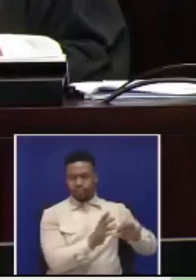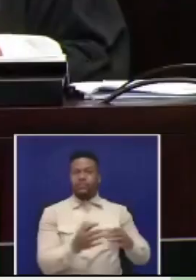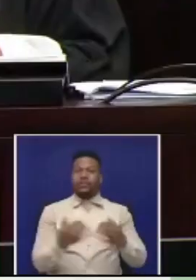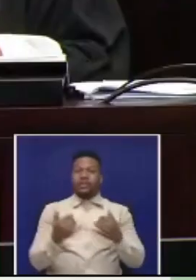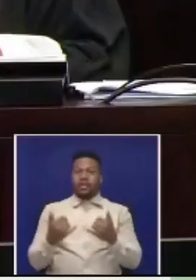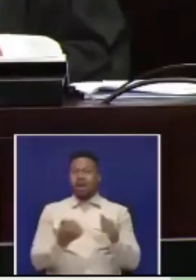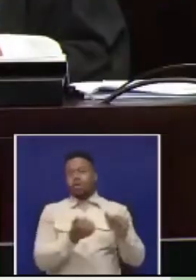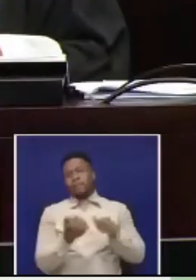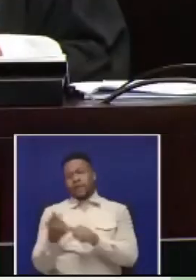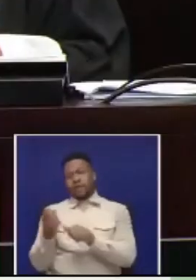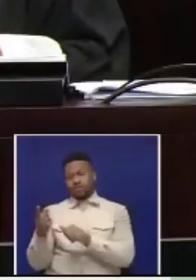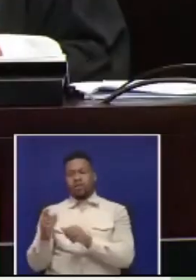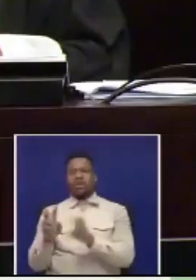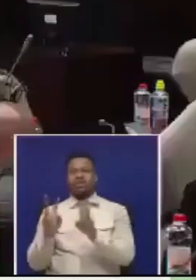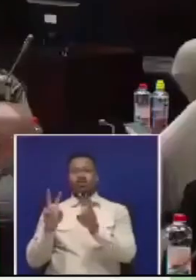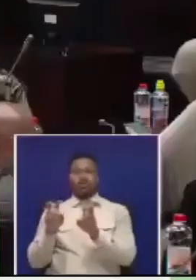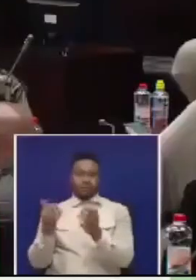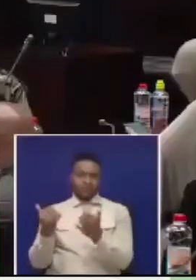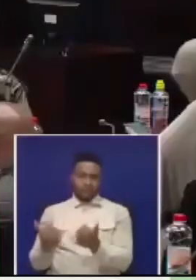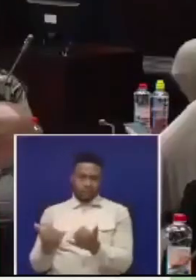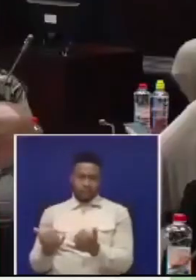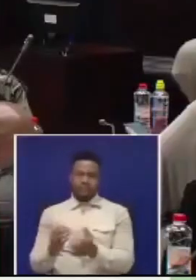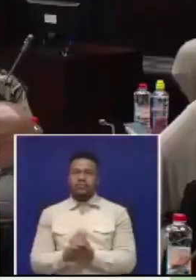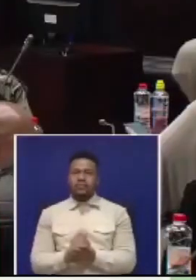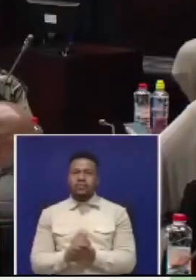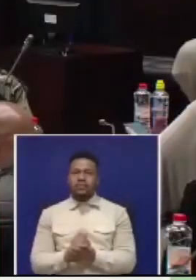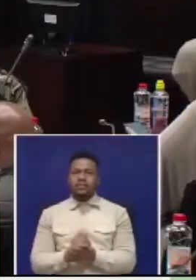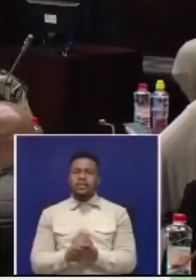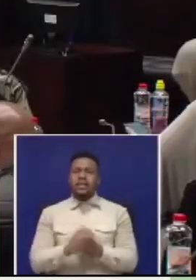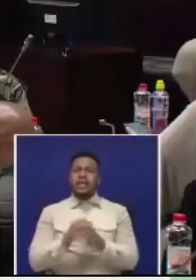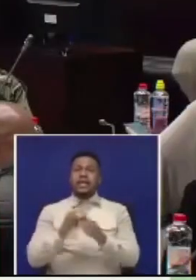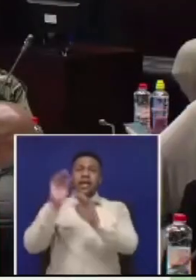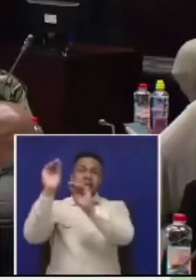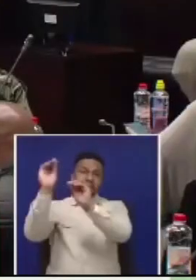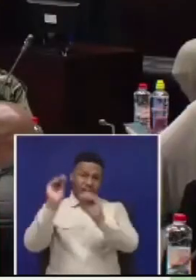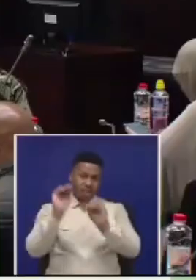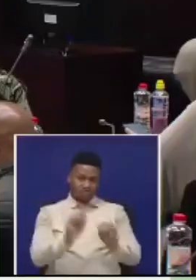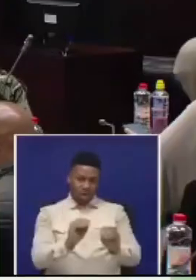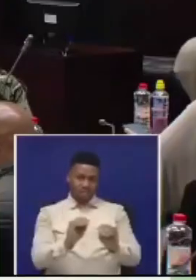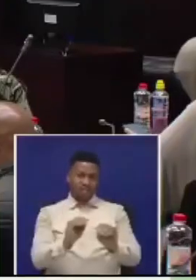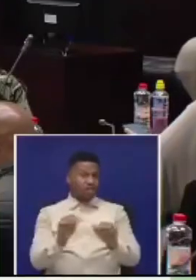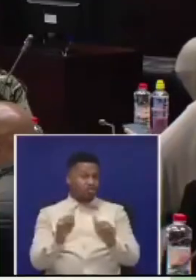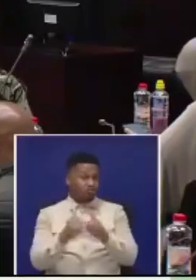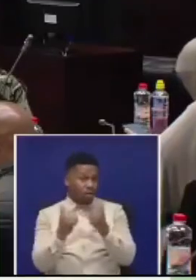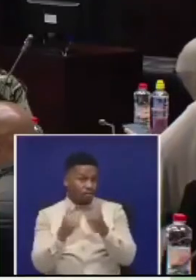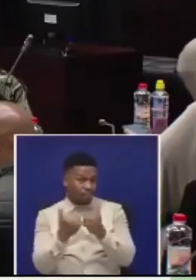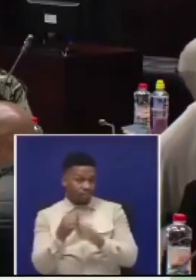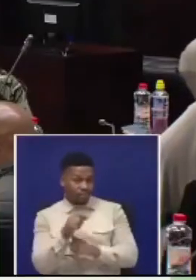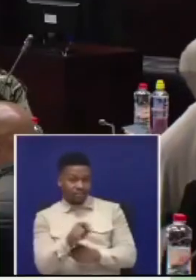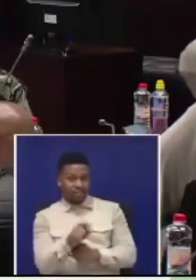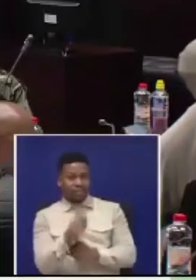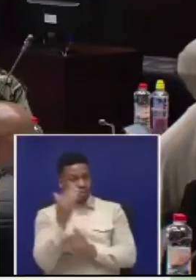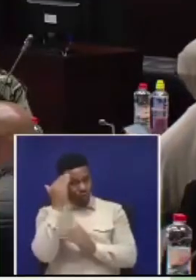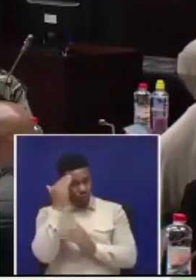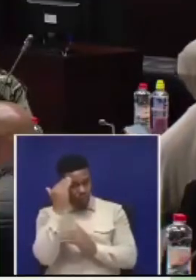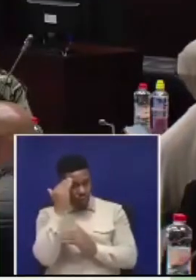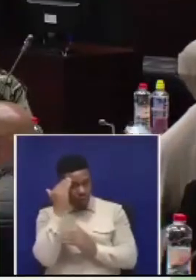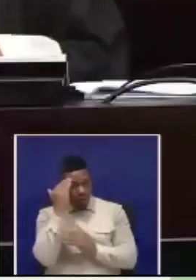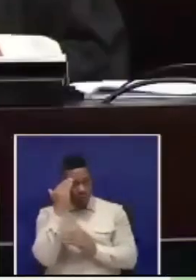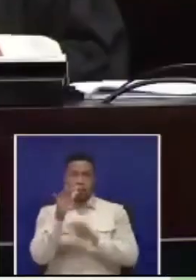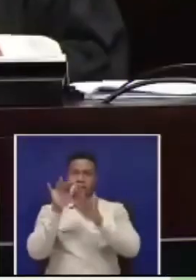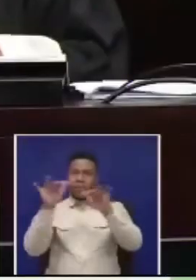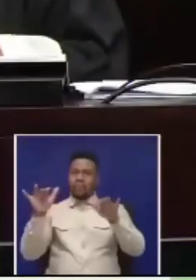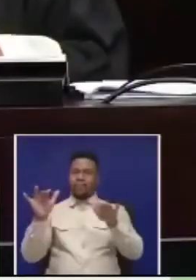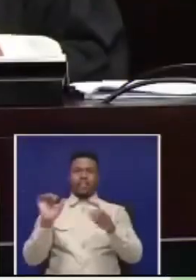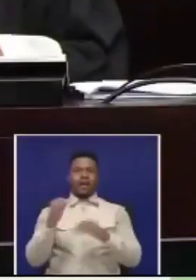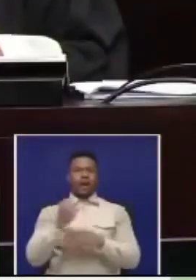House, the President said the following about our immigration crisis, and I quote, "We know that our people are concerned about illegal